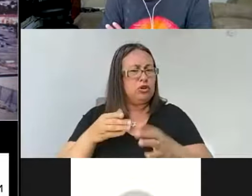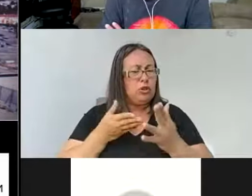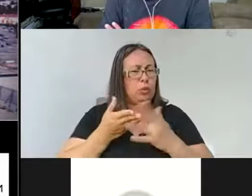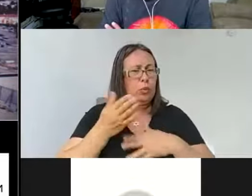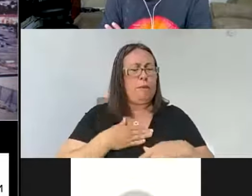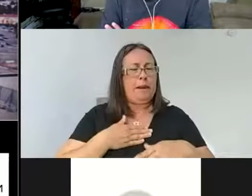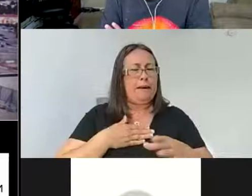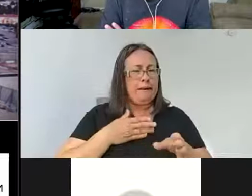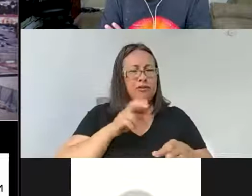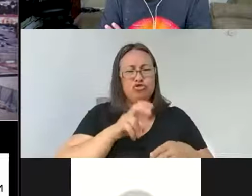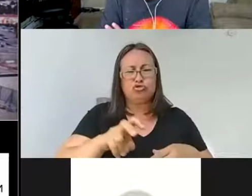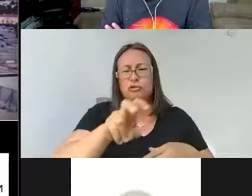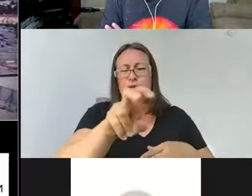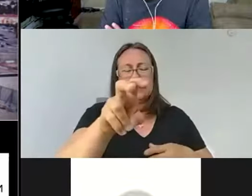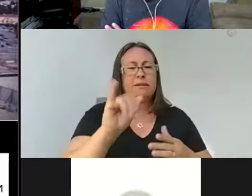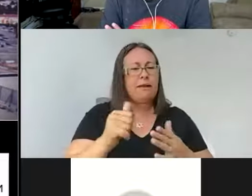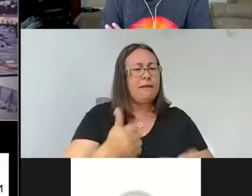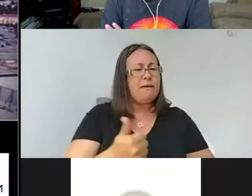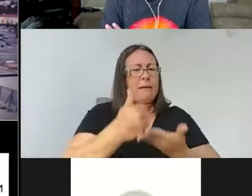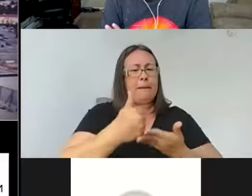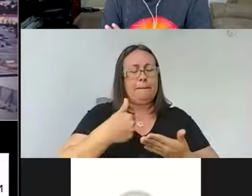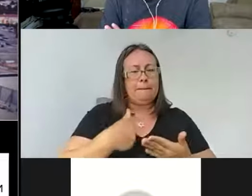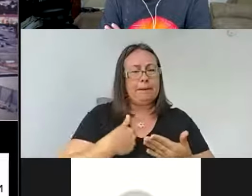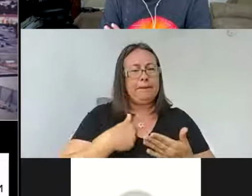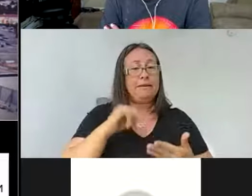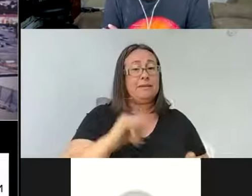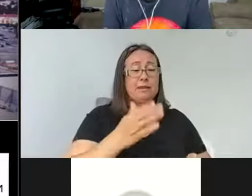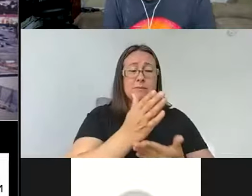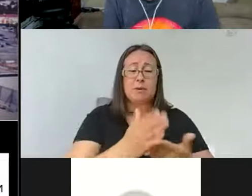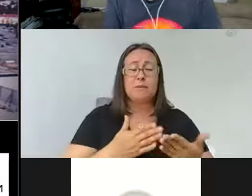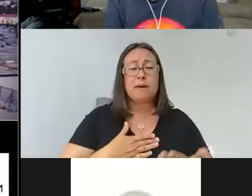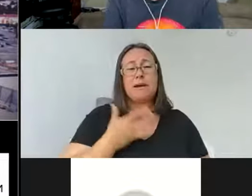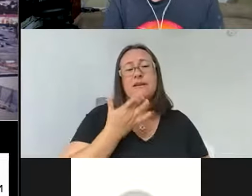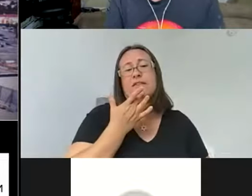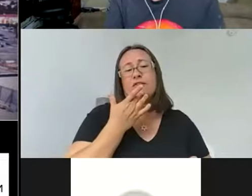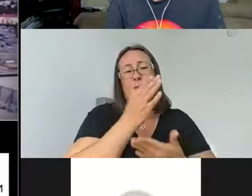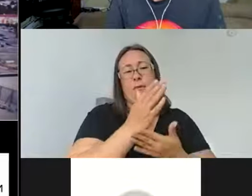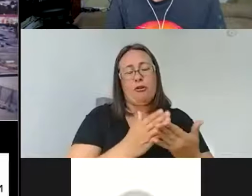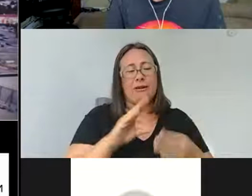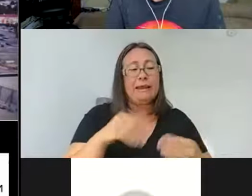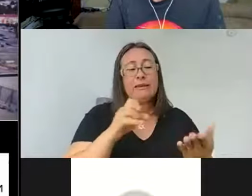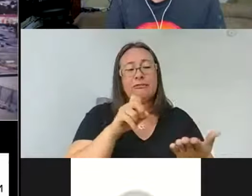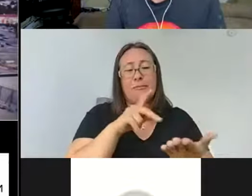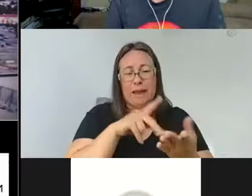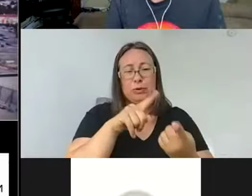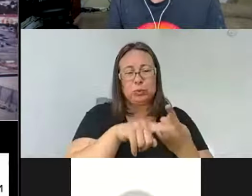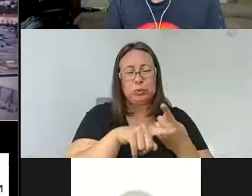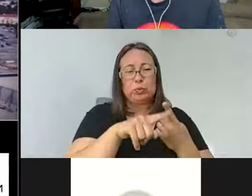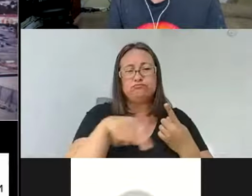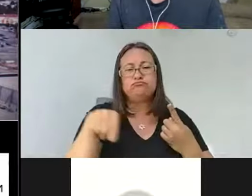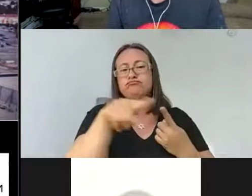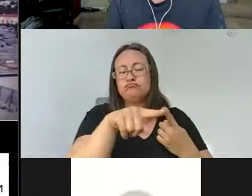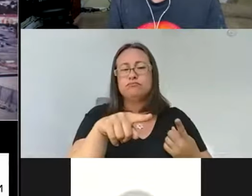my career trajectory. And that's probably my favorite part of this job, is kind of giving back in that regard and being